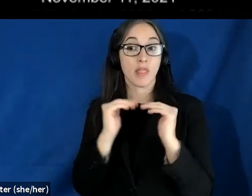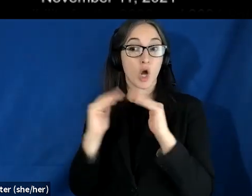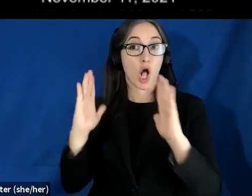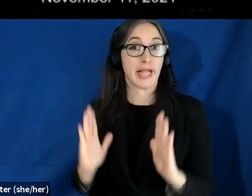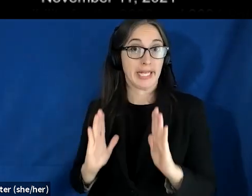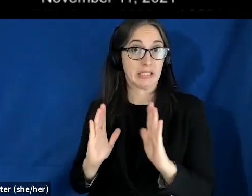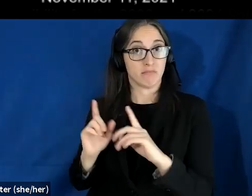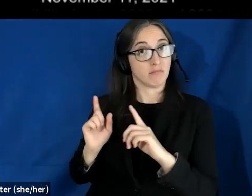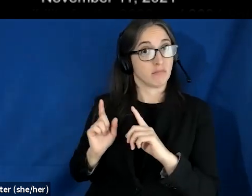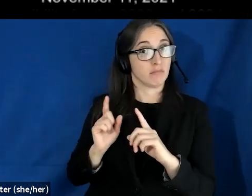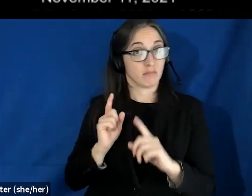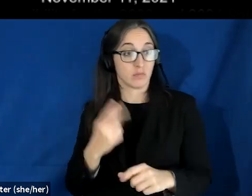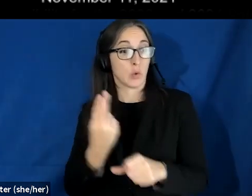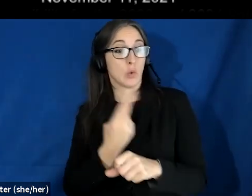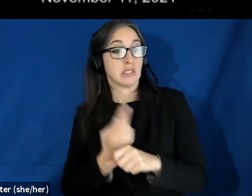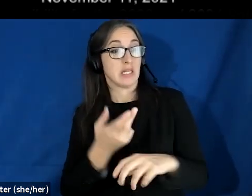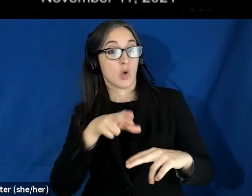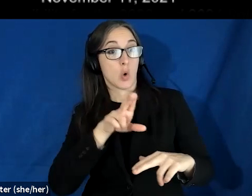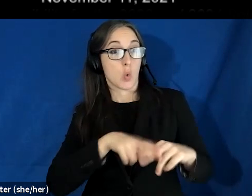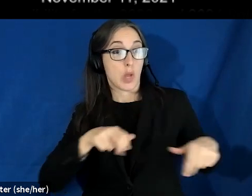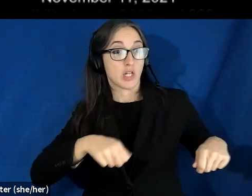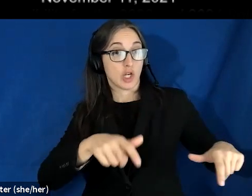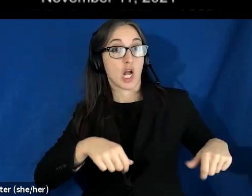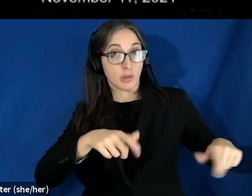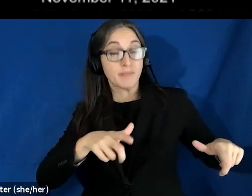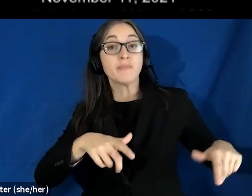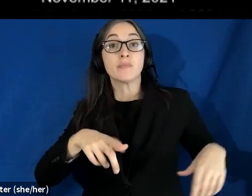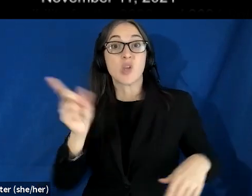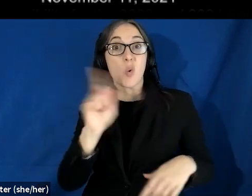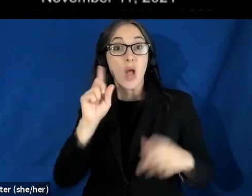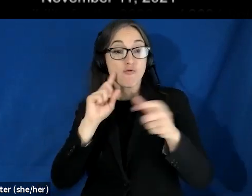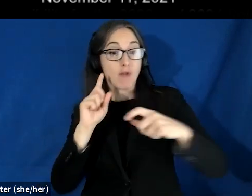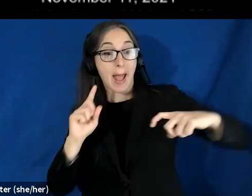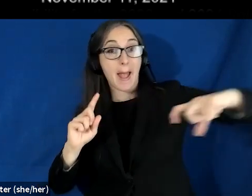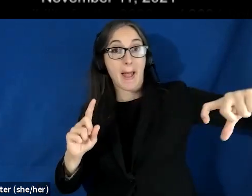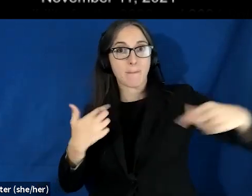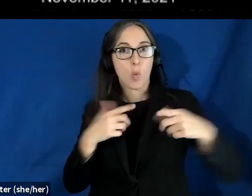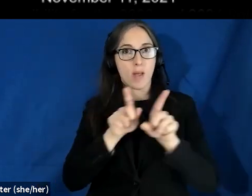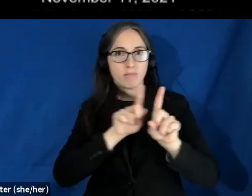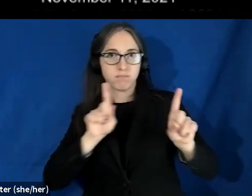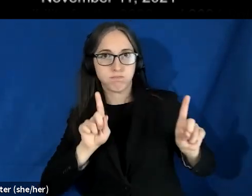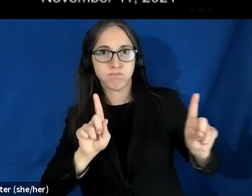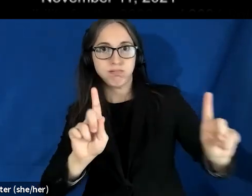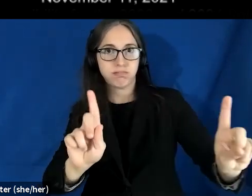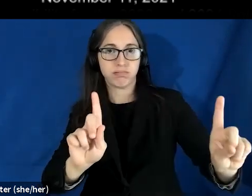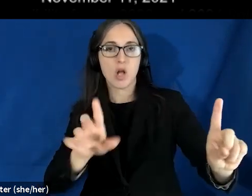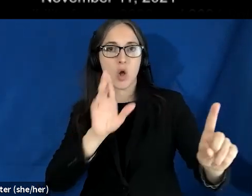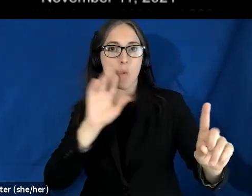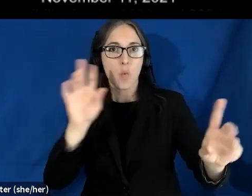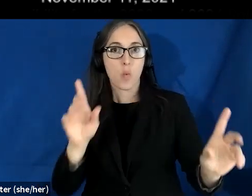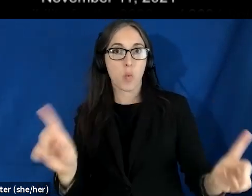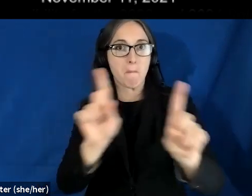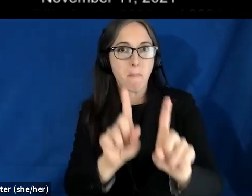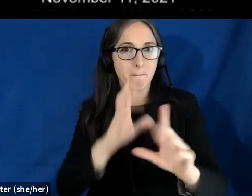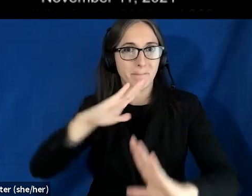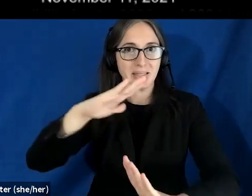wheelchair, at the point where that ramp starts, we part ways. They go one way, I go the other way, and we'll meet at the top of the stairs.